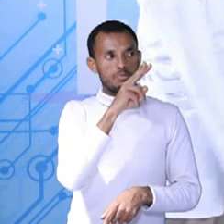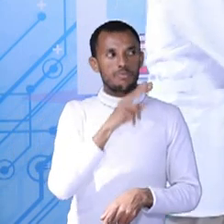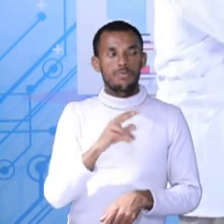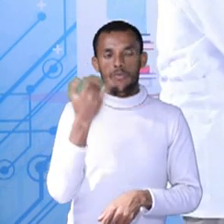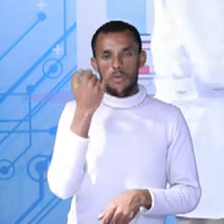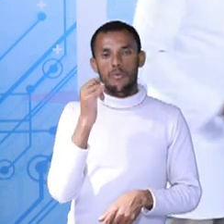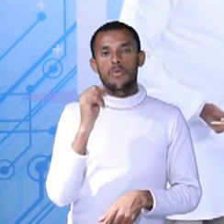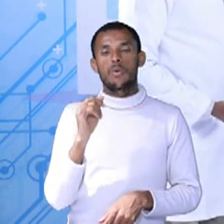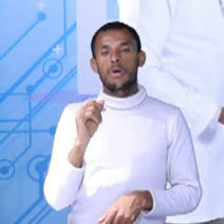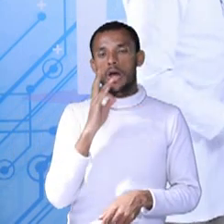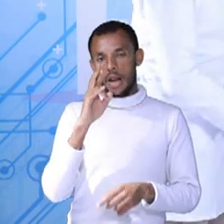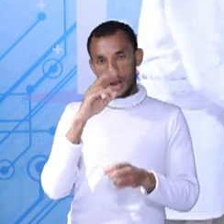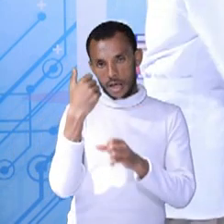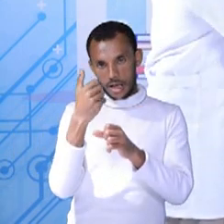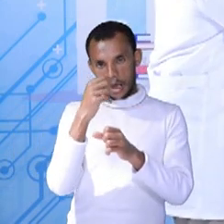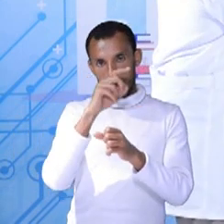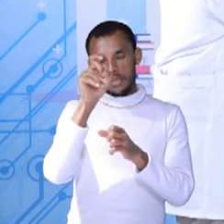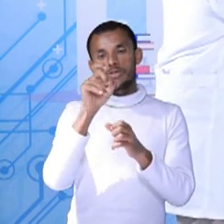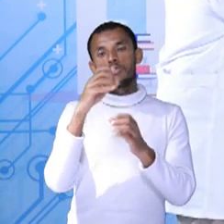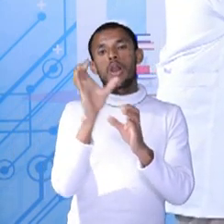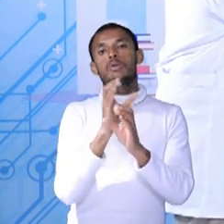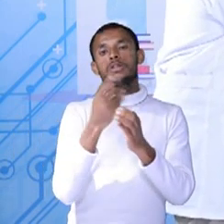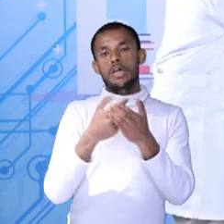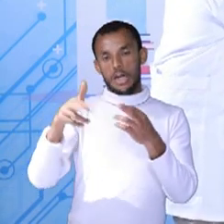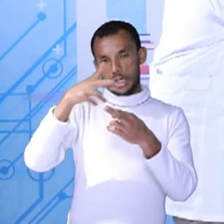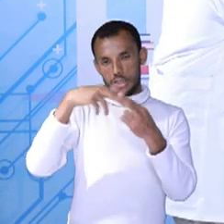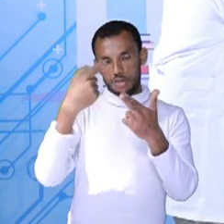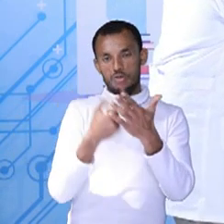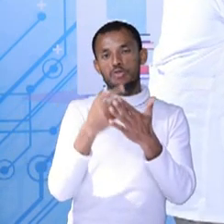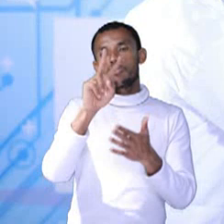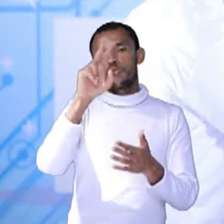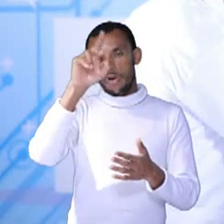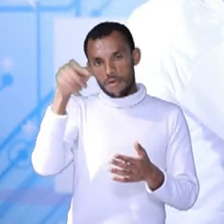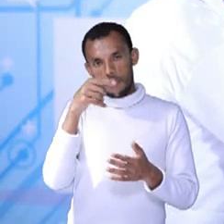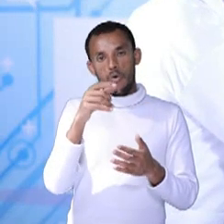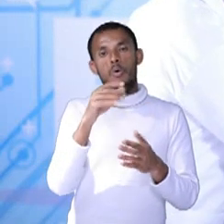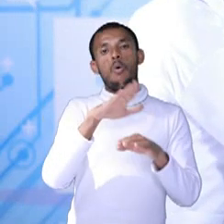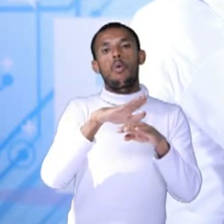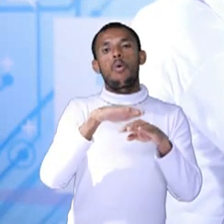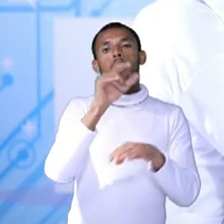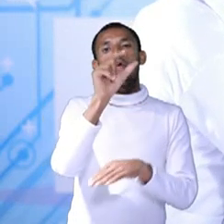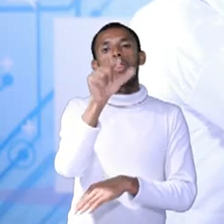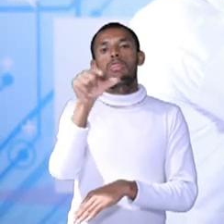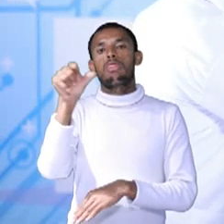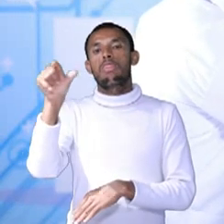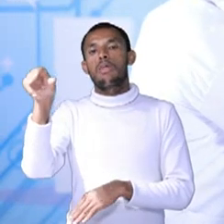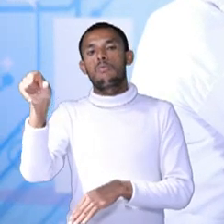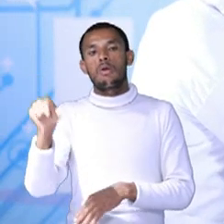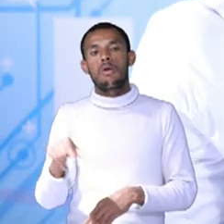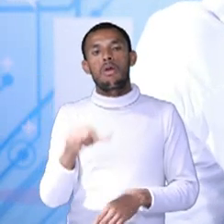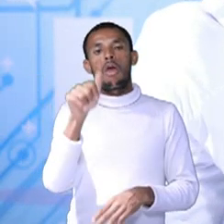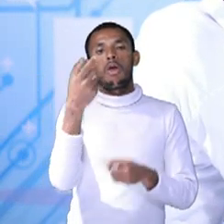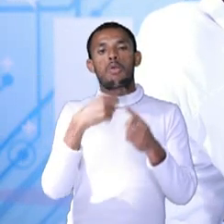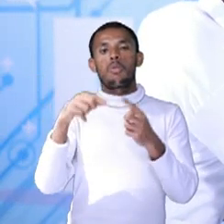if you are asked to calculate the region bounded by these two curves on interval, assume the interval